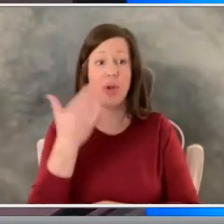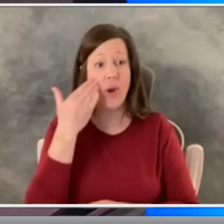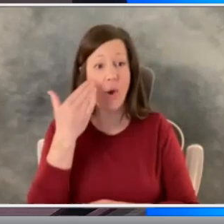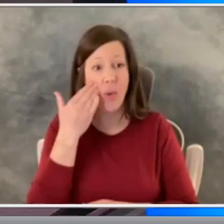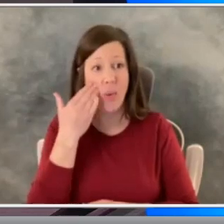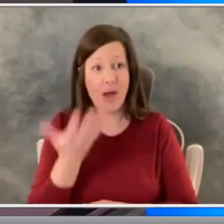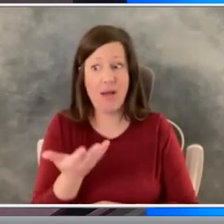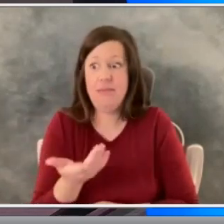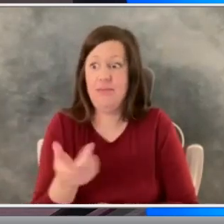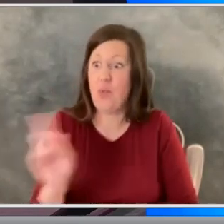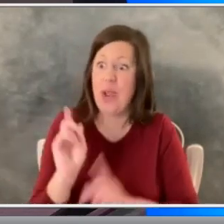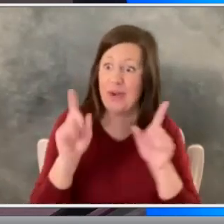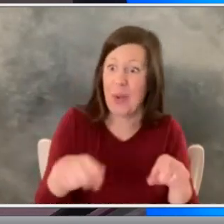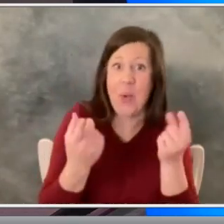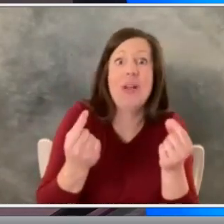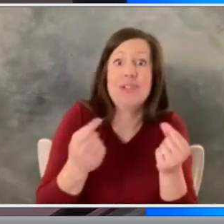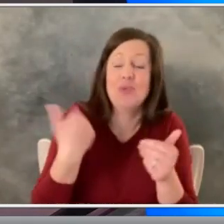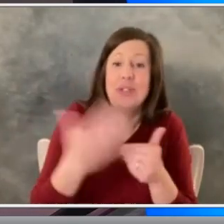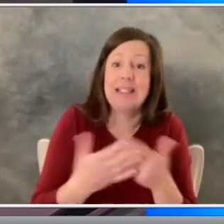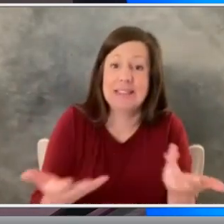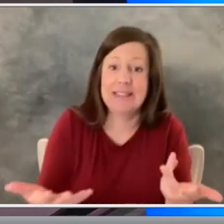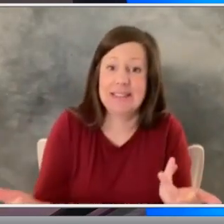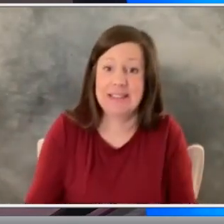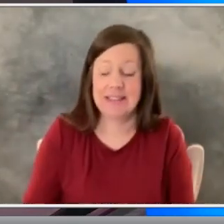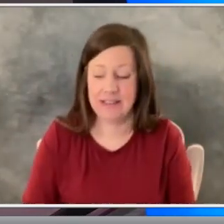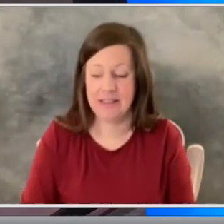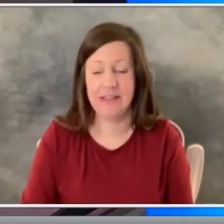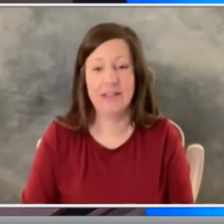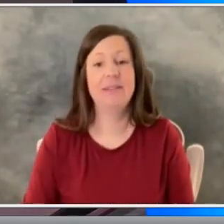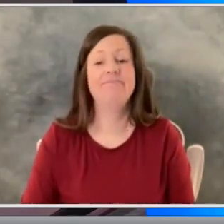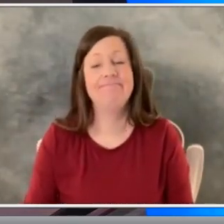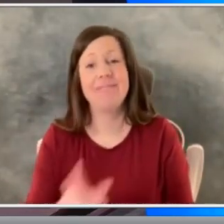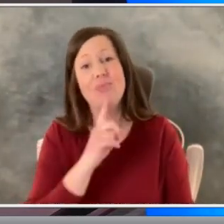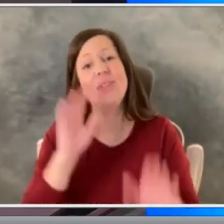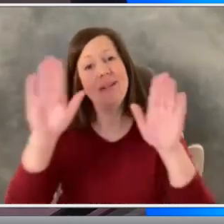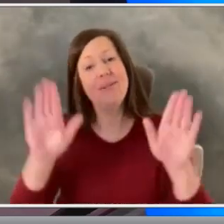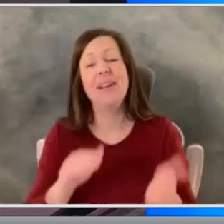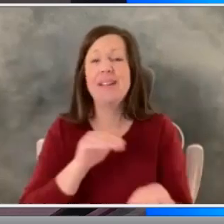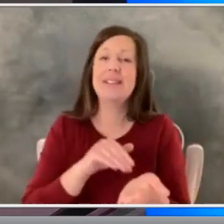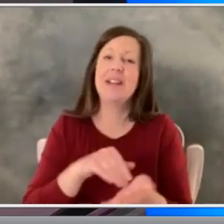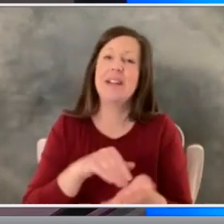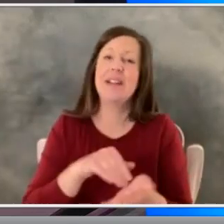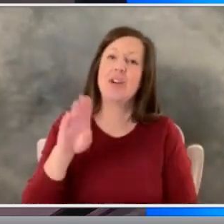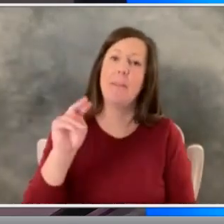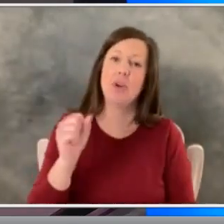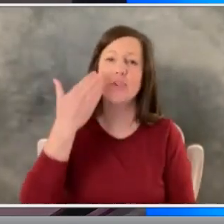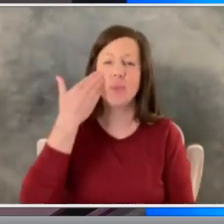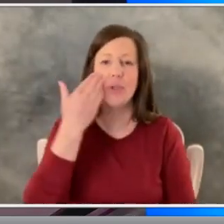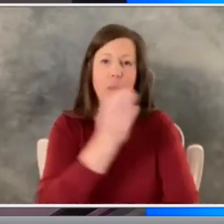where to go and some directions to try. Such a great way to put it. Dr. Burns, we know that clinical trials